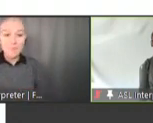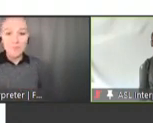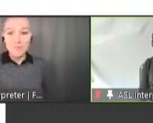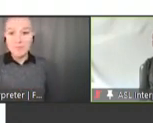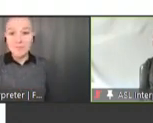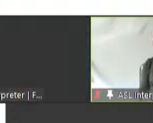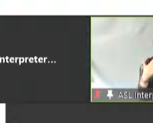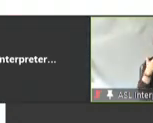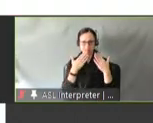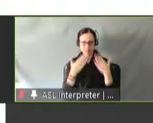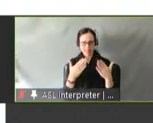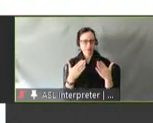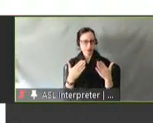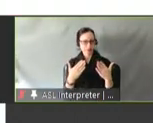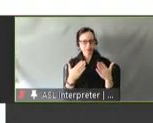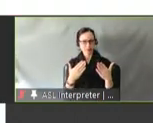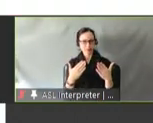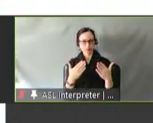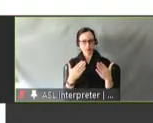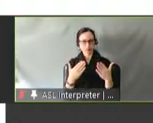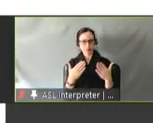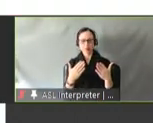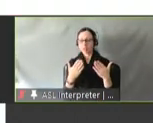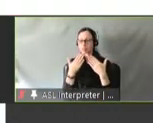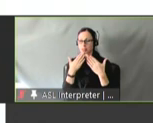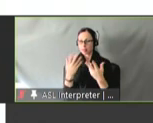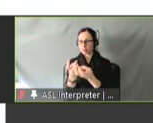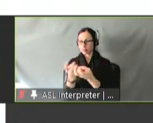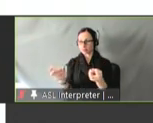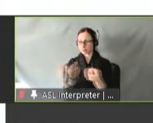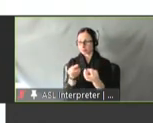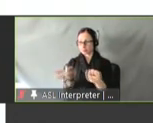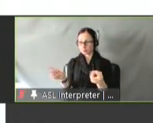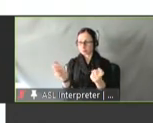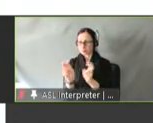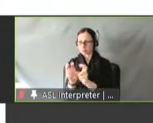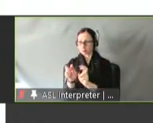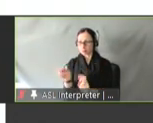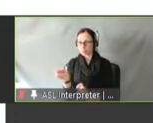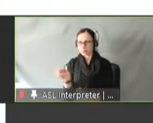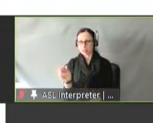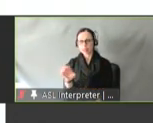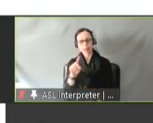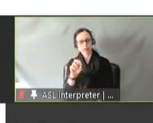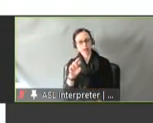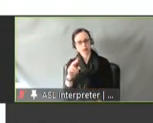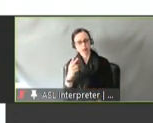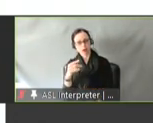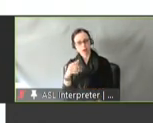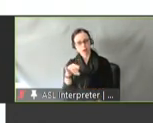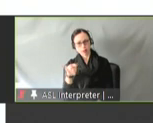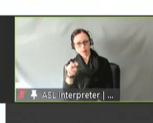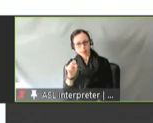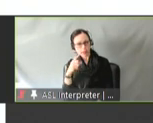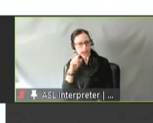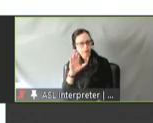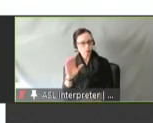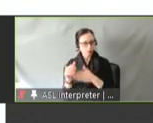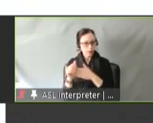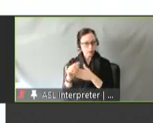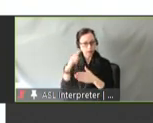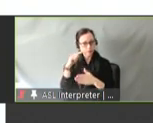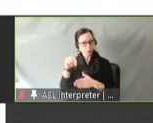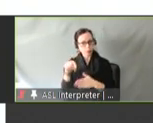you so much, Dr. Hopkins. I first want to thank the committee for their work in this arena and also to Dr. Hopkins in particular for his leadership of this